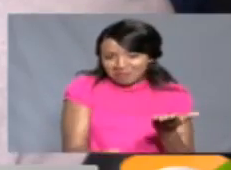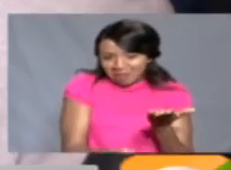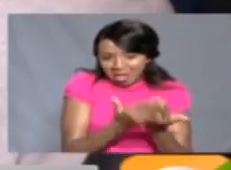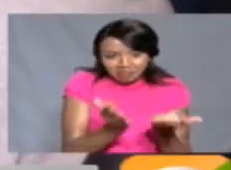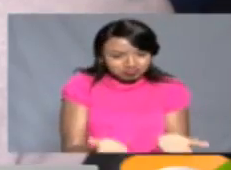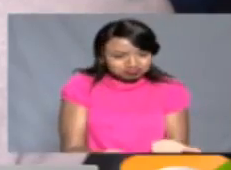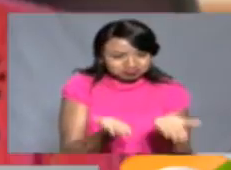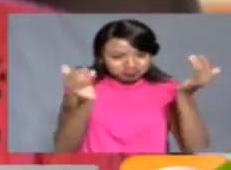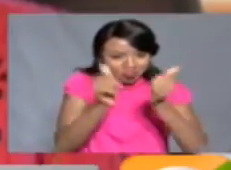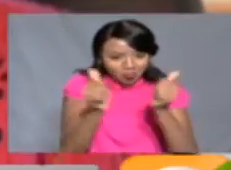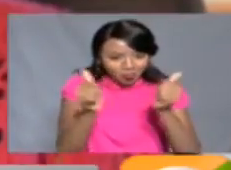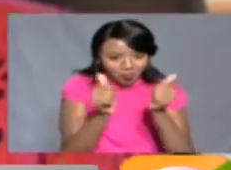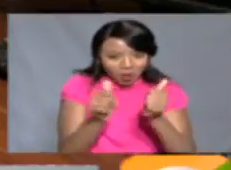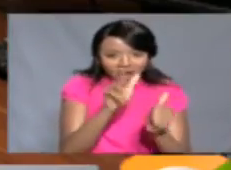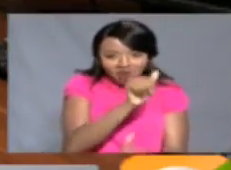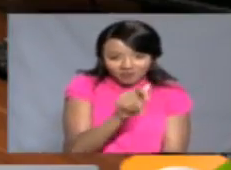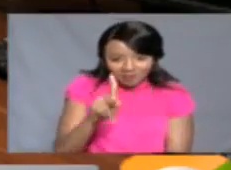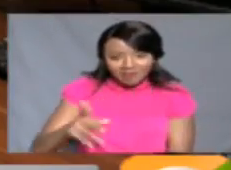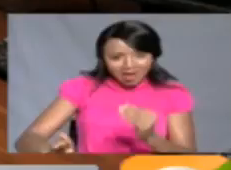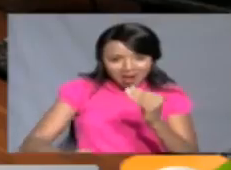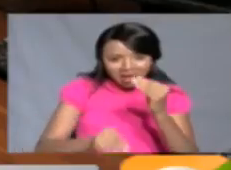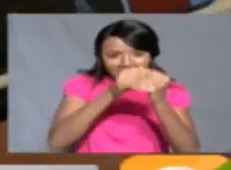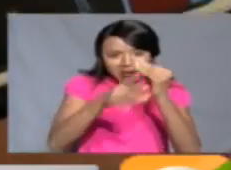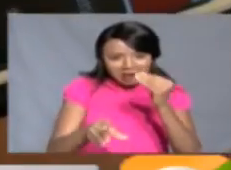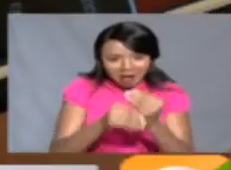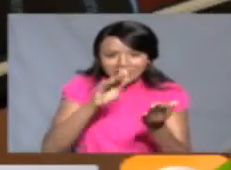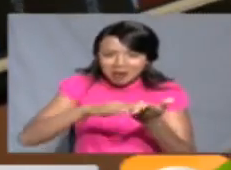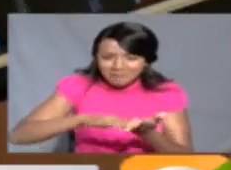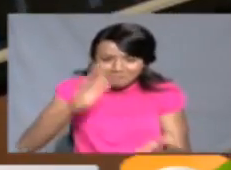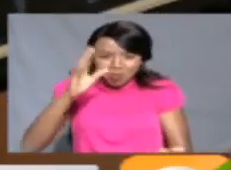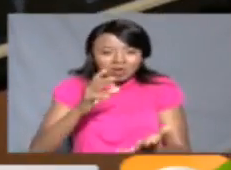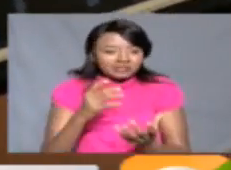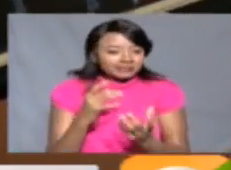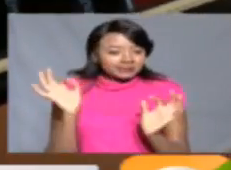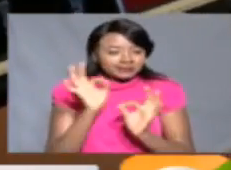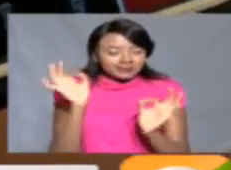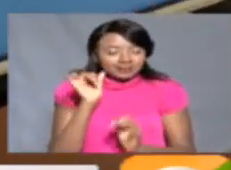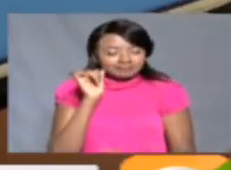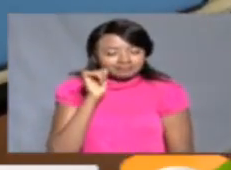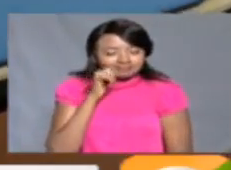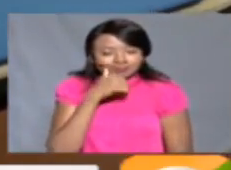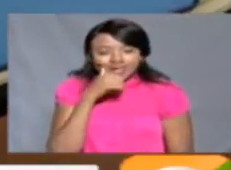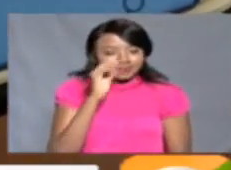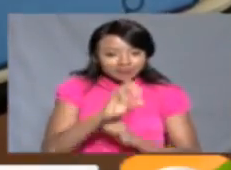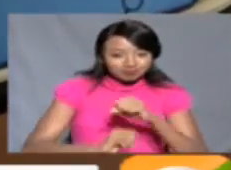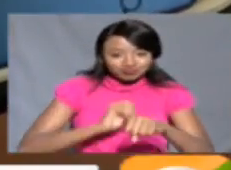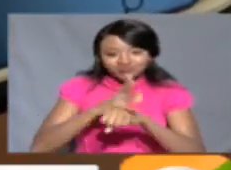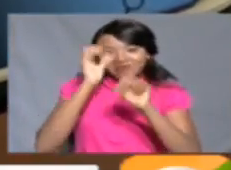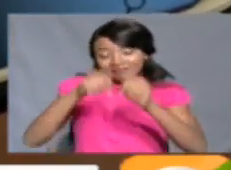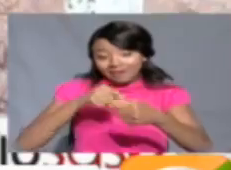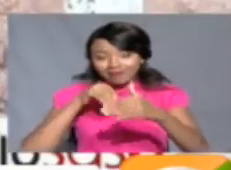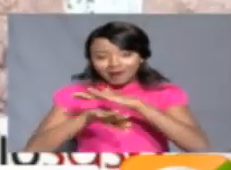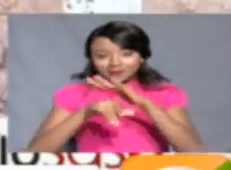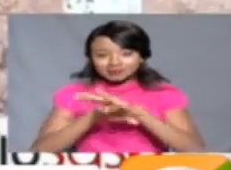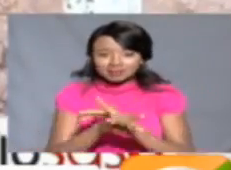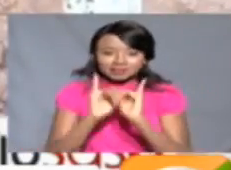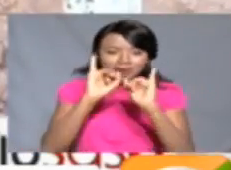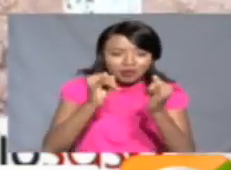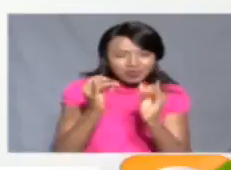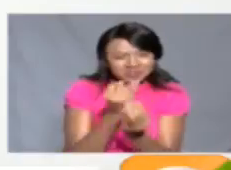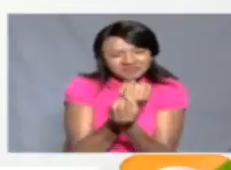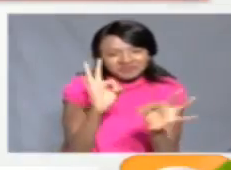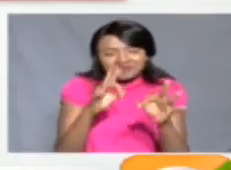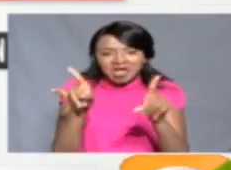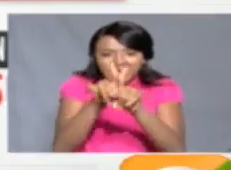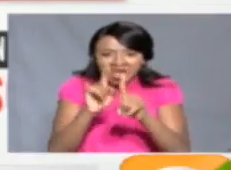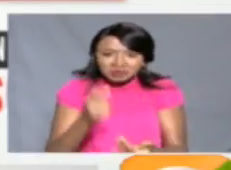mobile application, from adding more and captivating content, making access of news free, to significantly reduce the